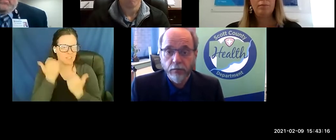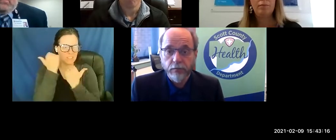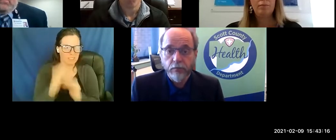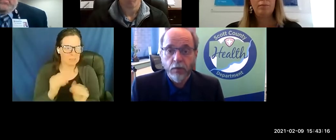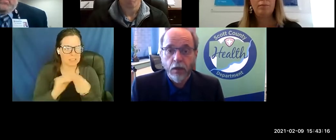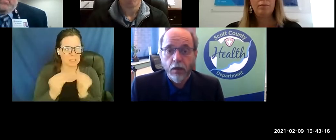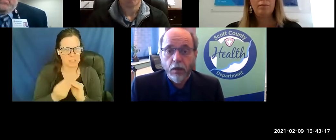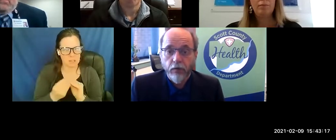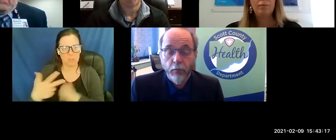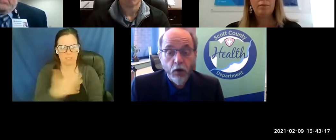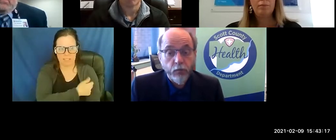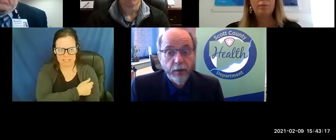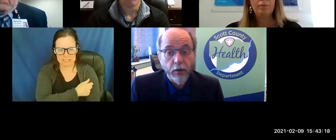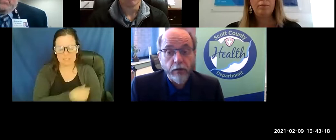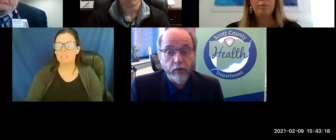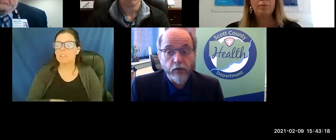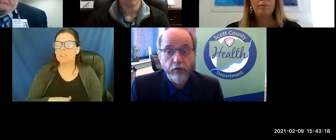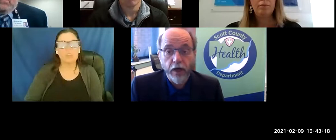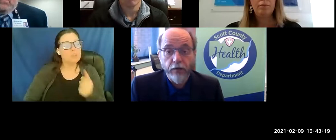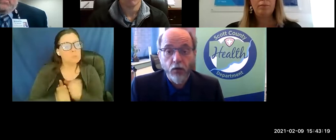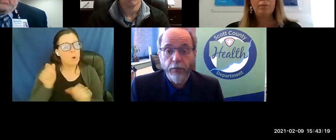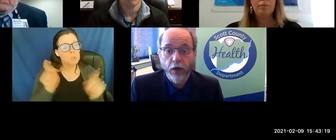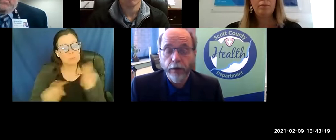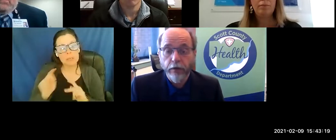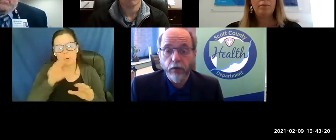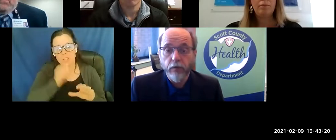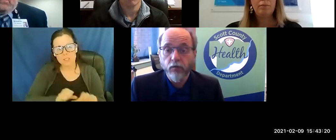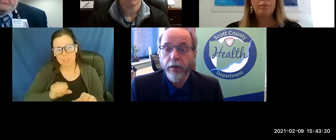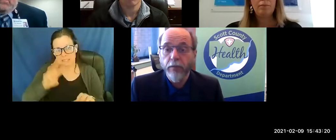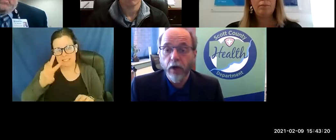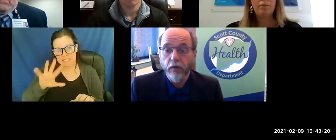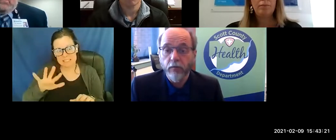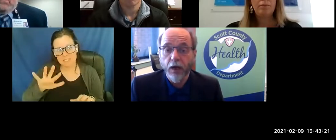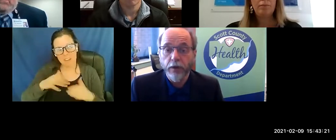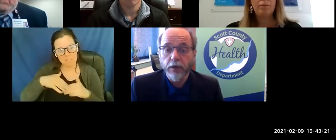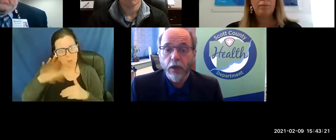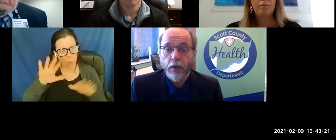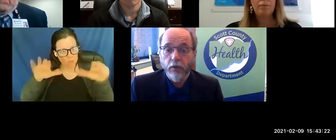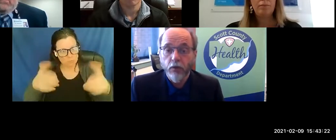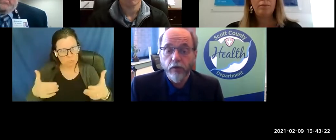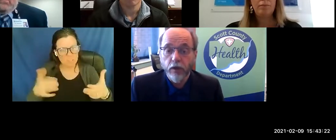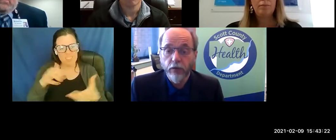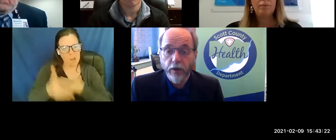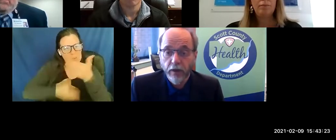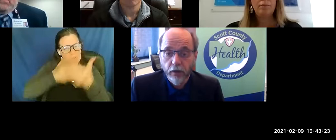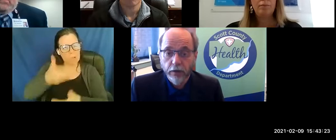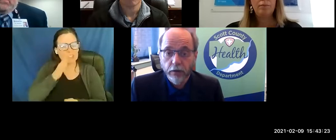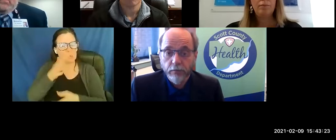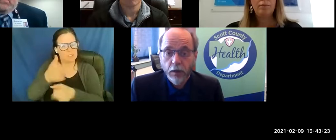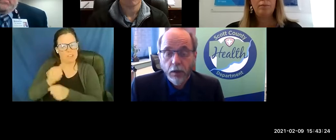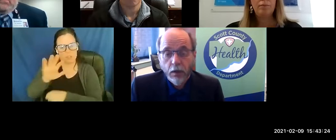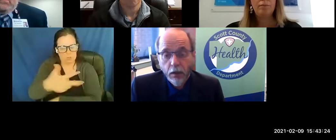vaccine. For most people in the 65 and older priority group, this will be the process by which you receive your